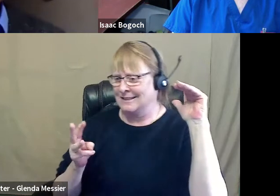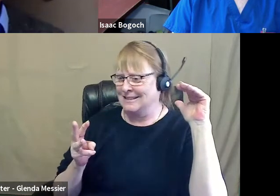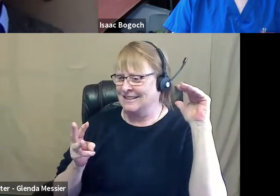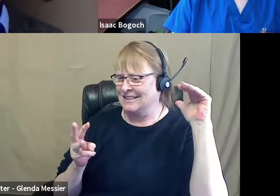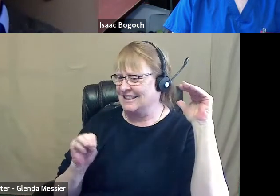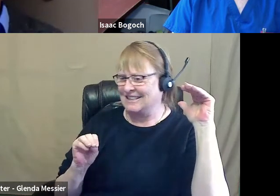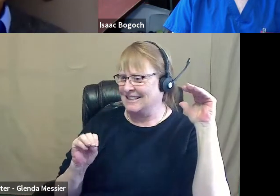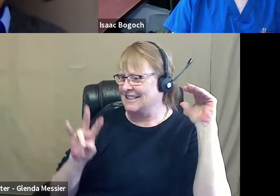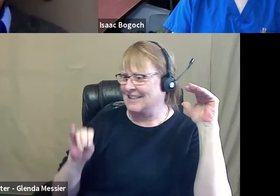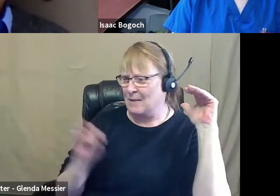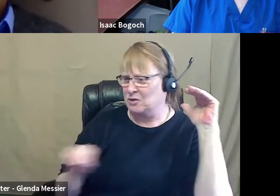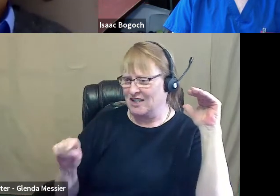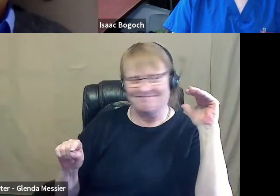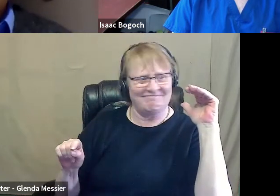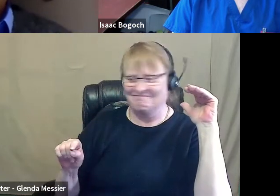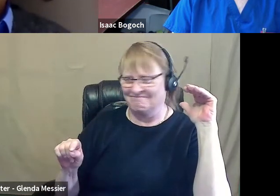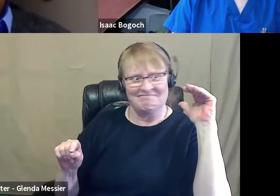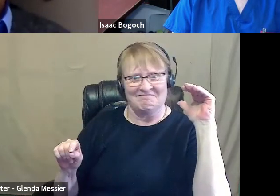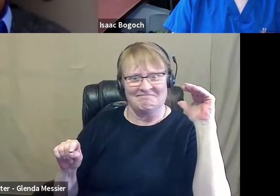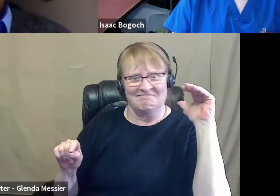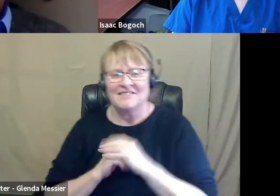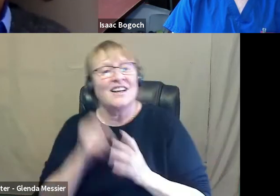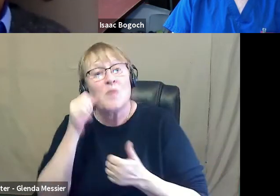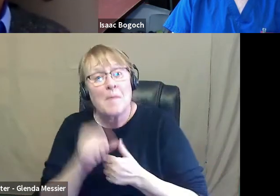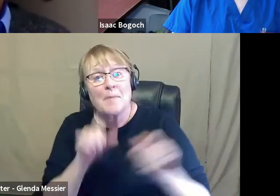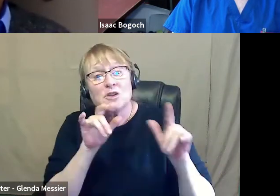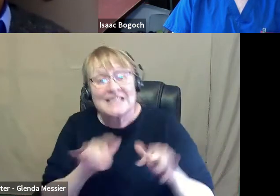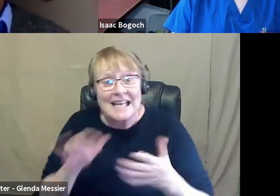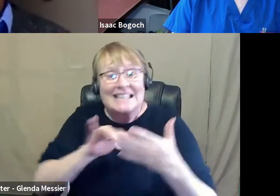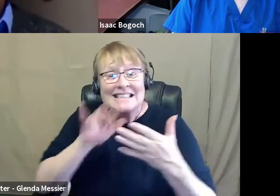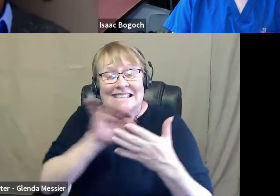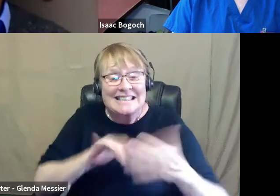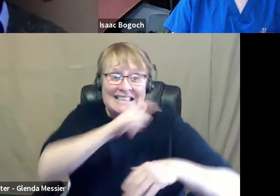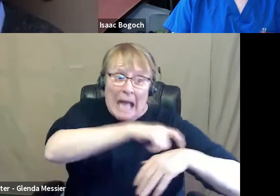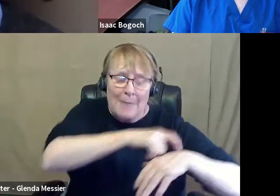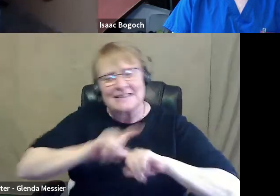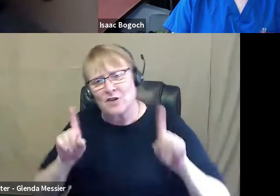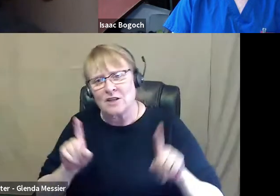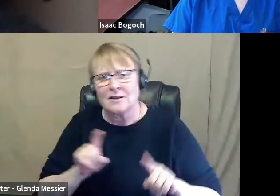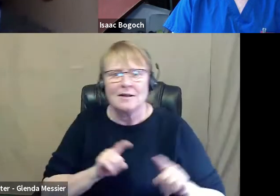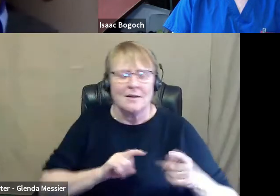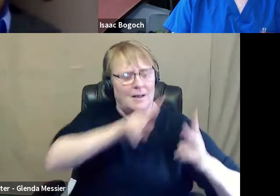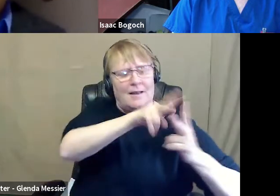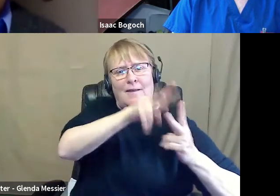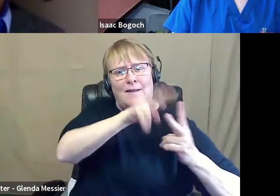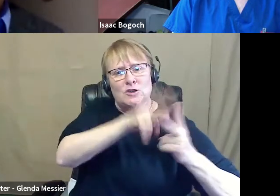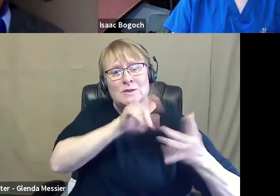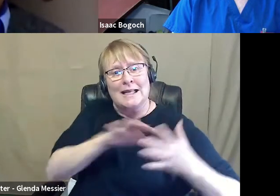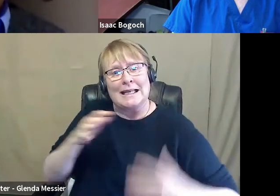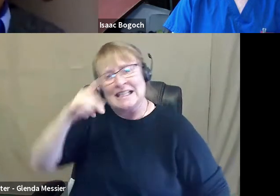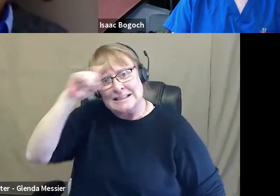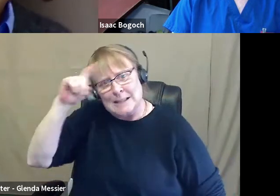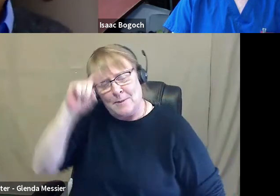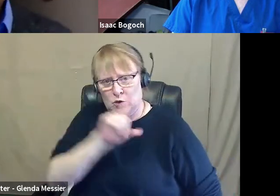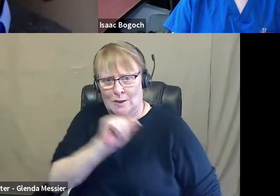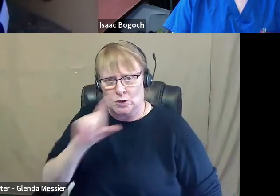that I've got up here on this slide. But remember, these studies were done at very different times, right? So the Pfizer and Moderna studies took place in the summer of